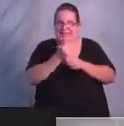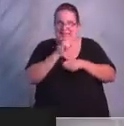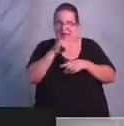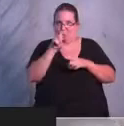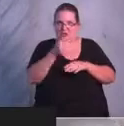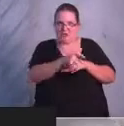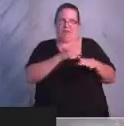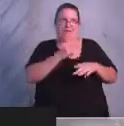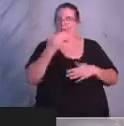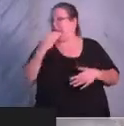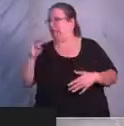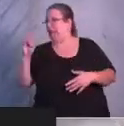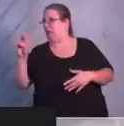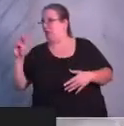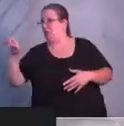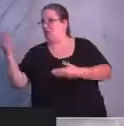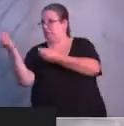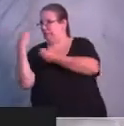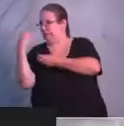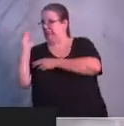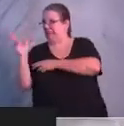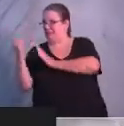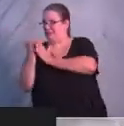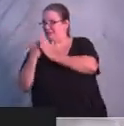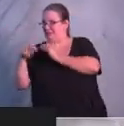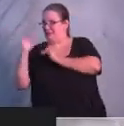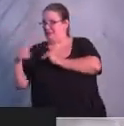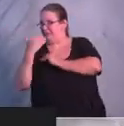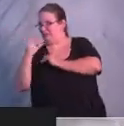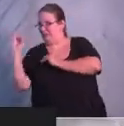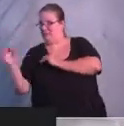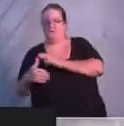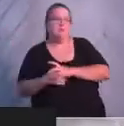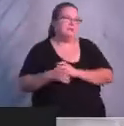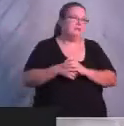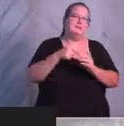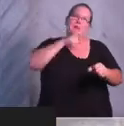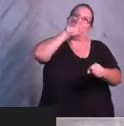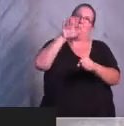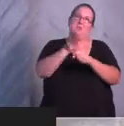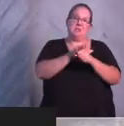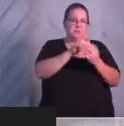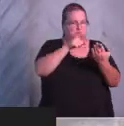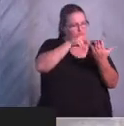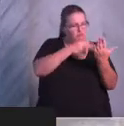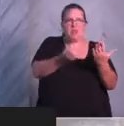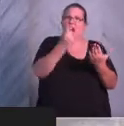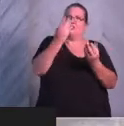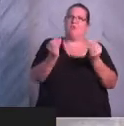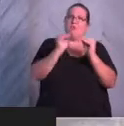you, Fawaji, for giving me a quick history lesson about that. And I'm committed to understanding it more, to